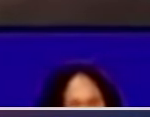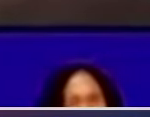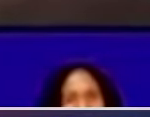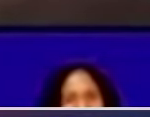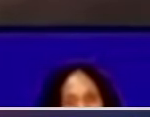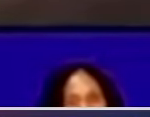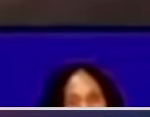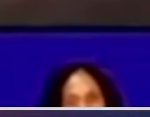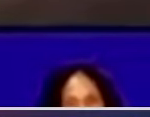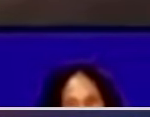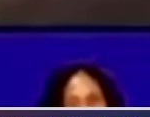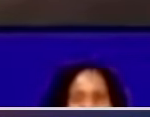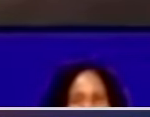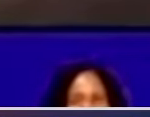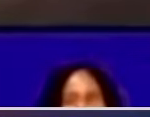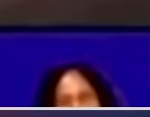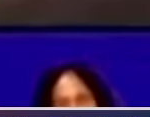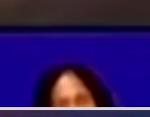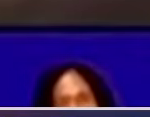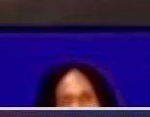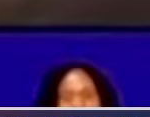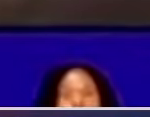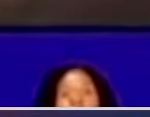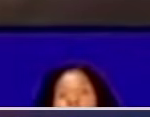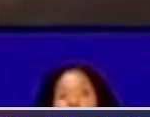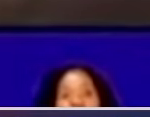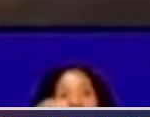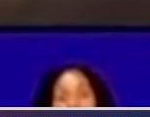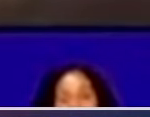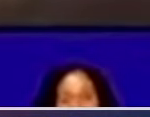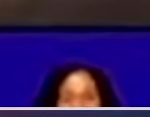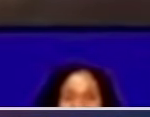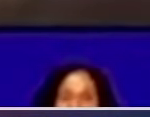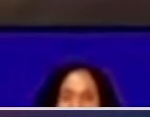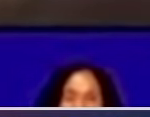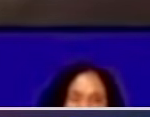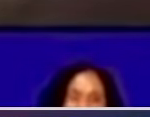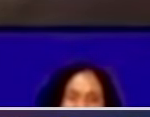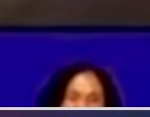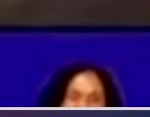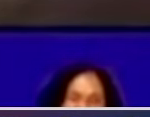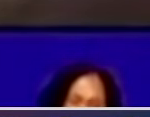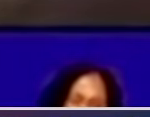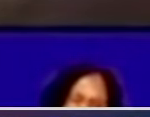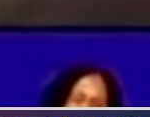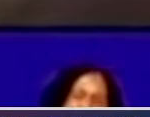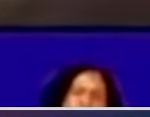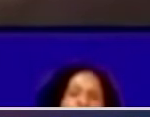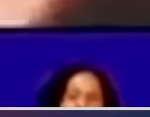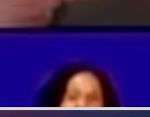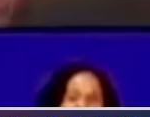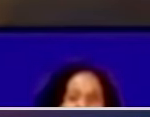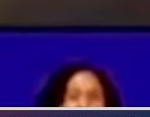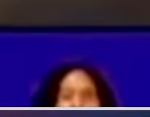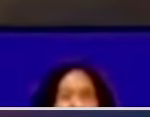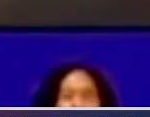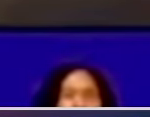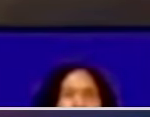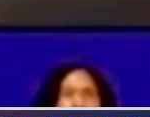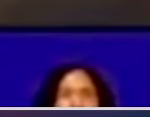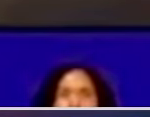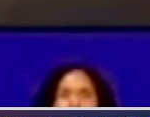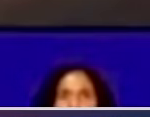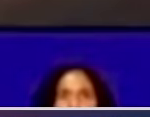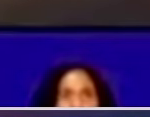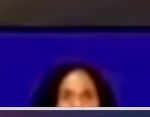year. But the reality is that very little happened. And so South Africa's heard the